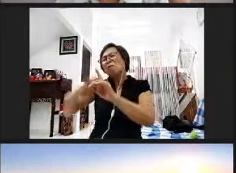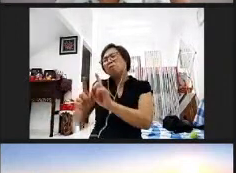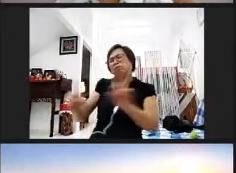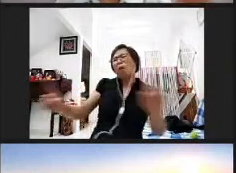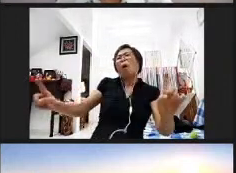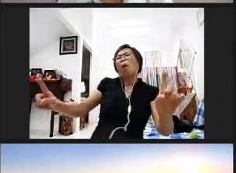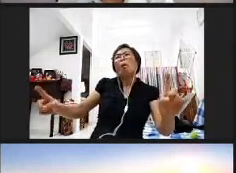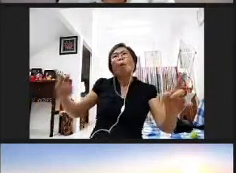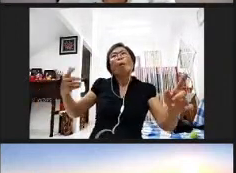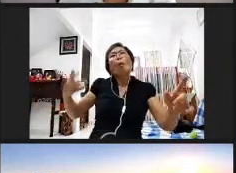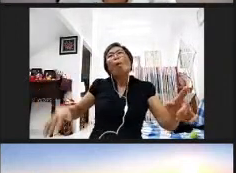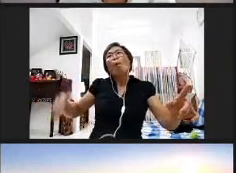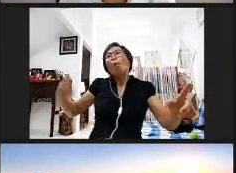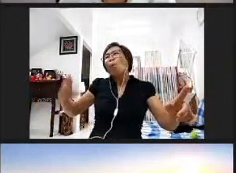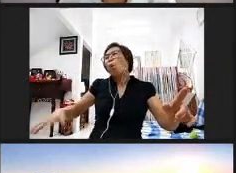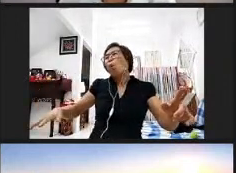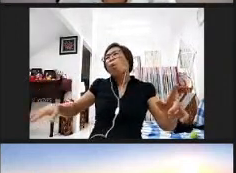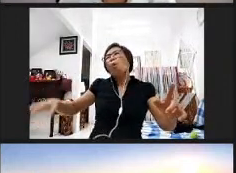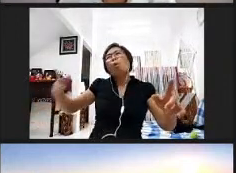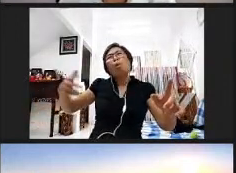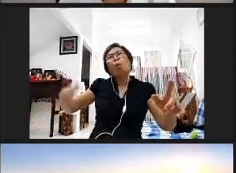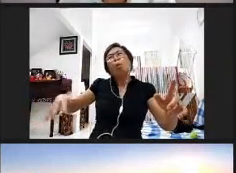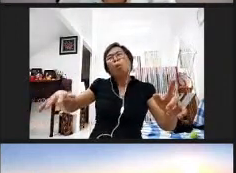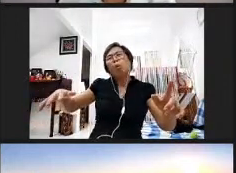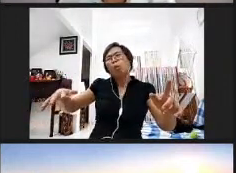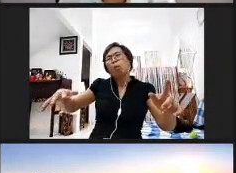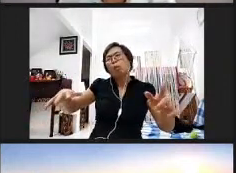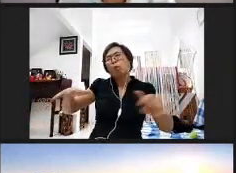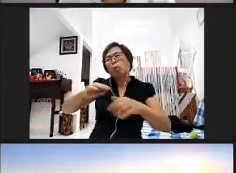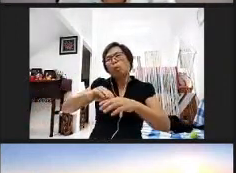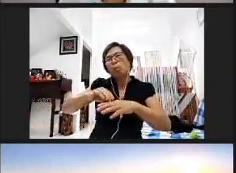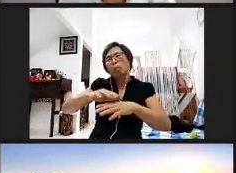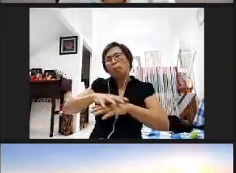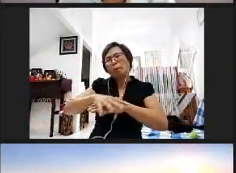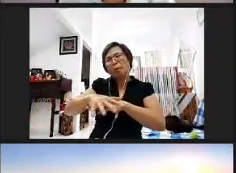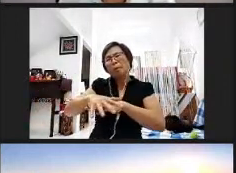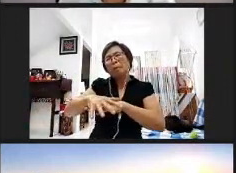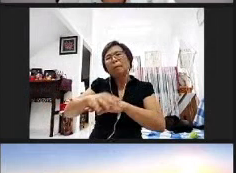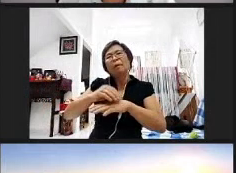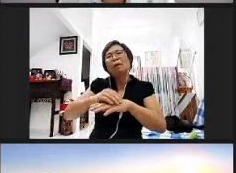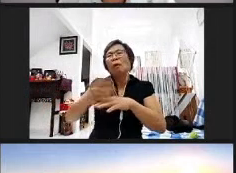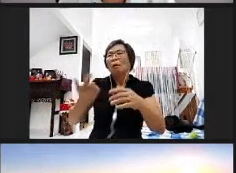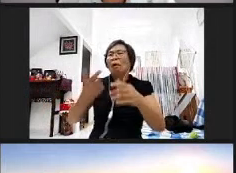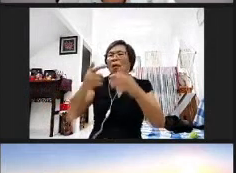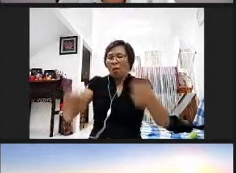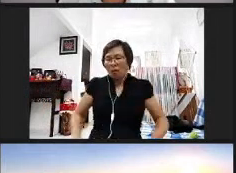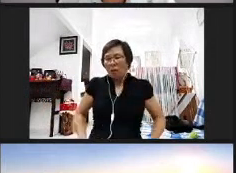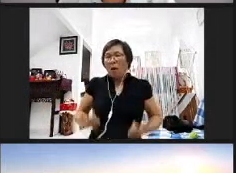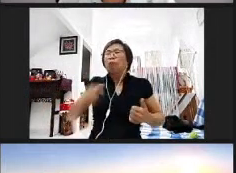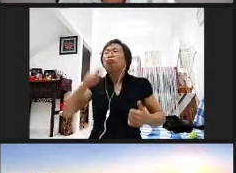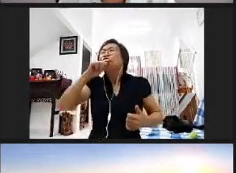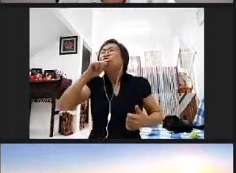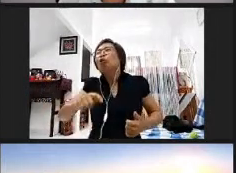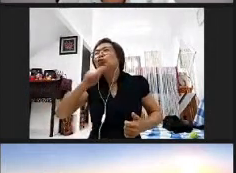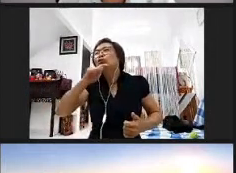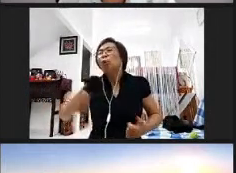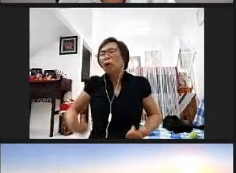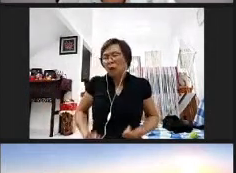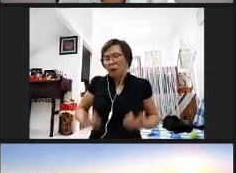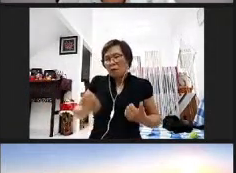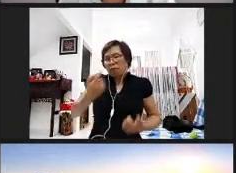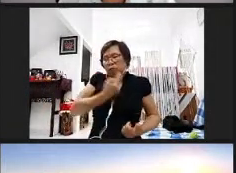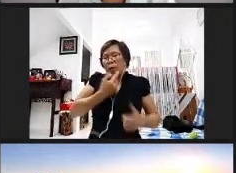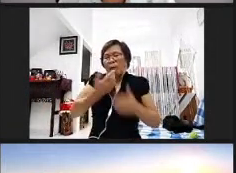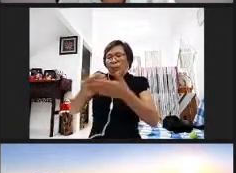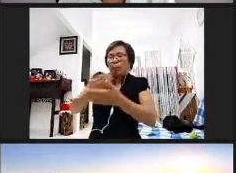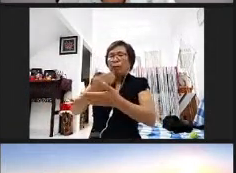greatest impact on elderly who live alone, and before the pandemic, they get